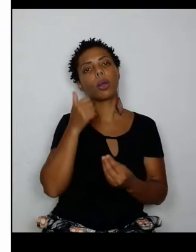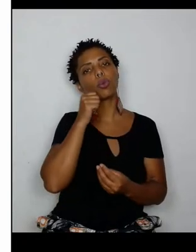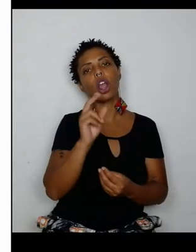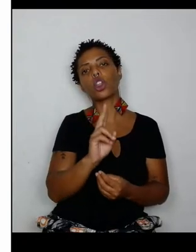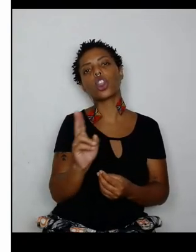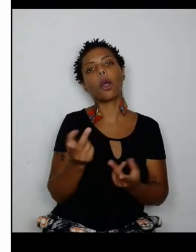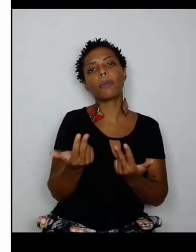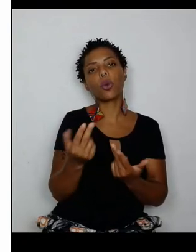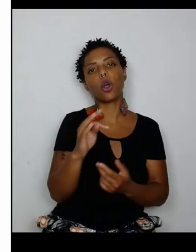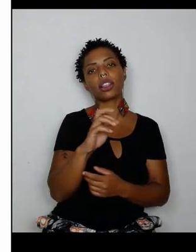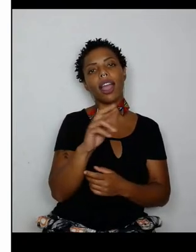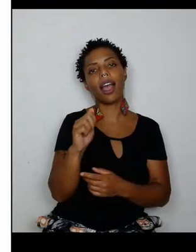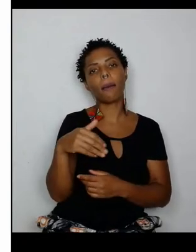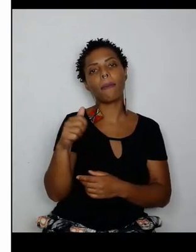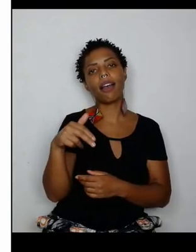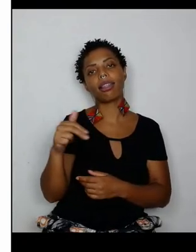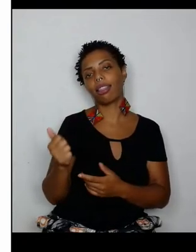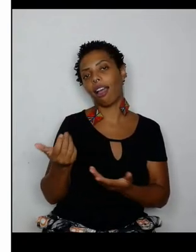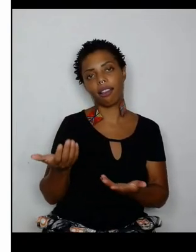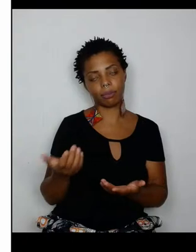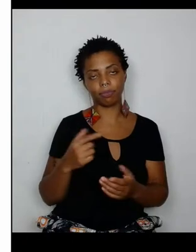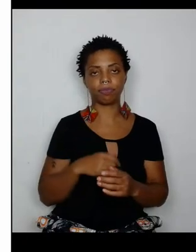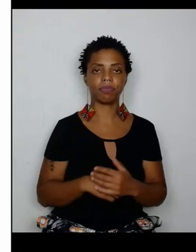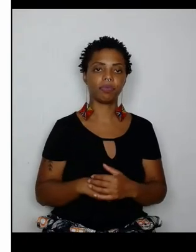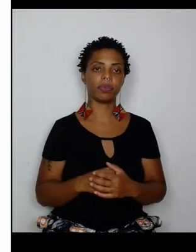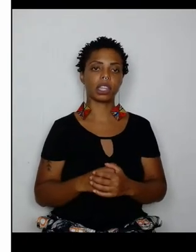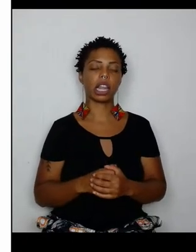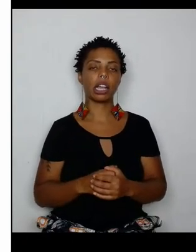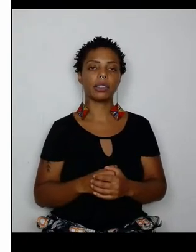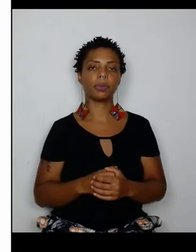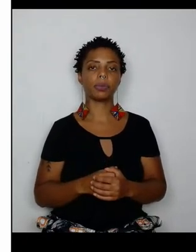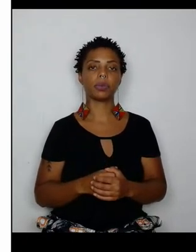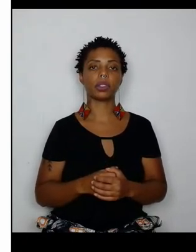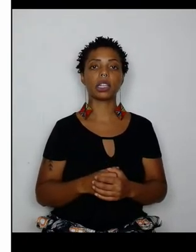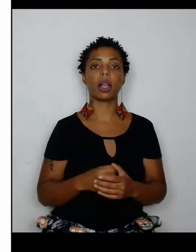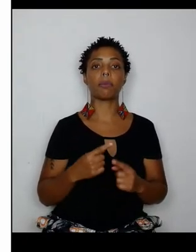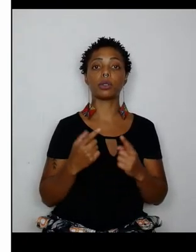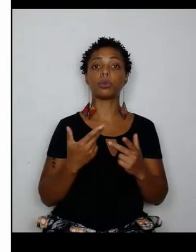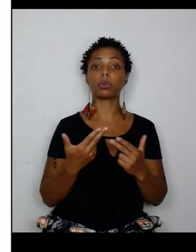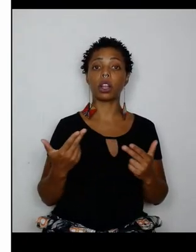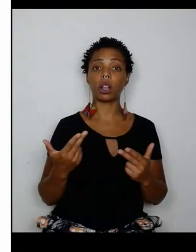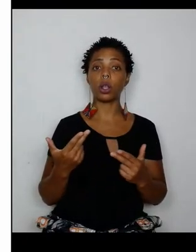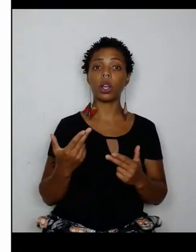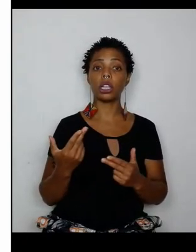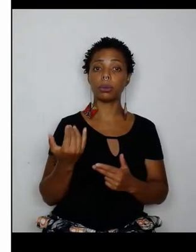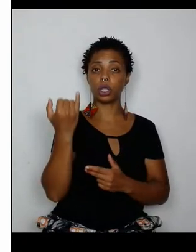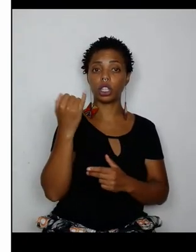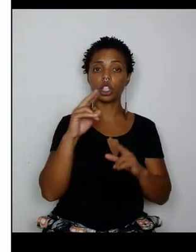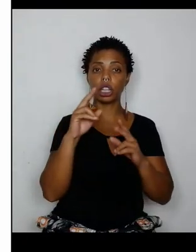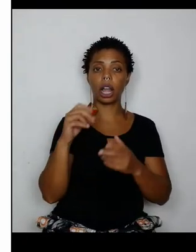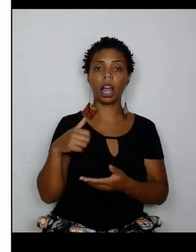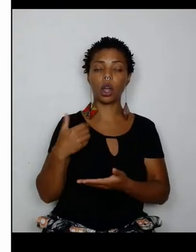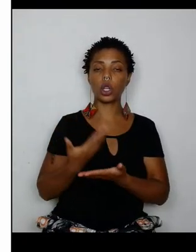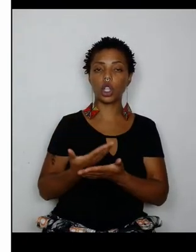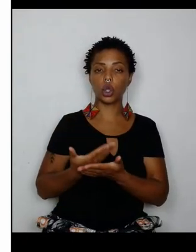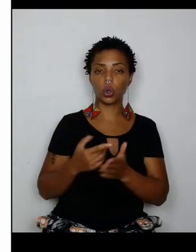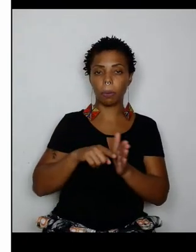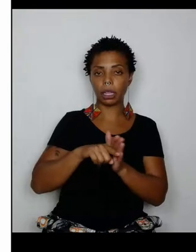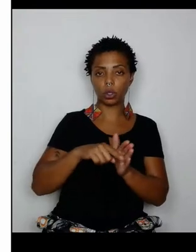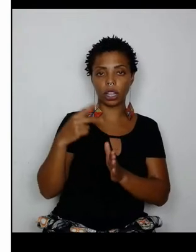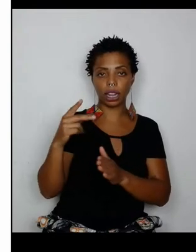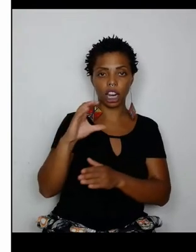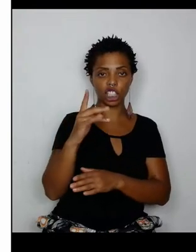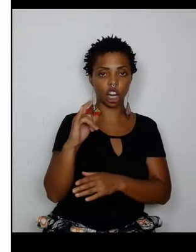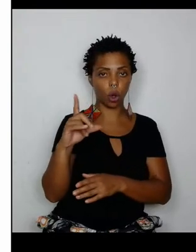of the many important aspects of child's scholarship on gauguin she especially offers a close attention to the historical record an